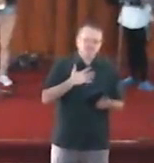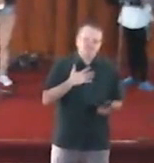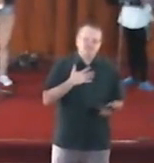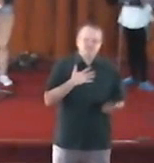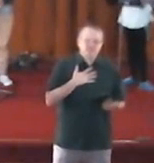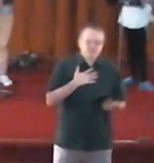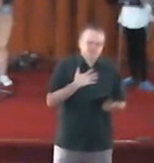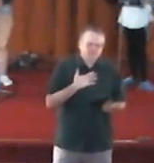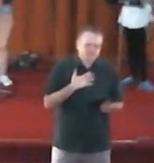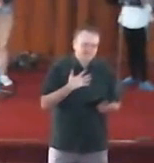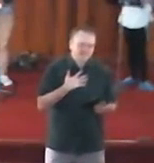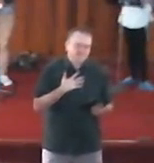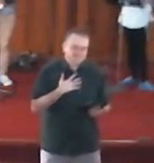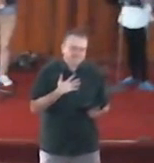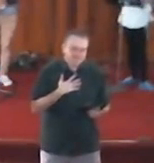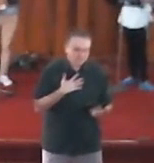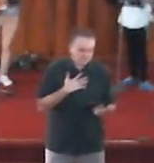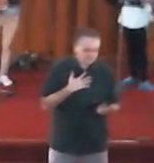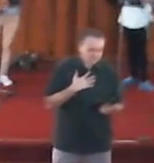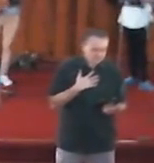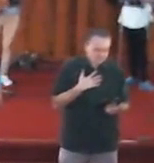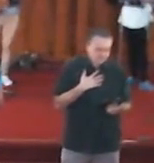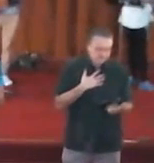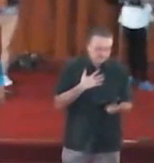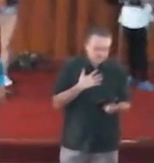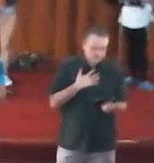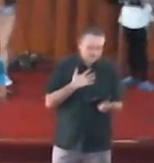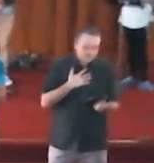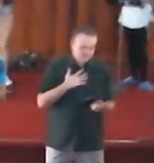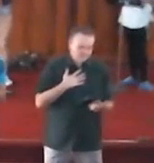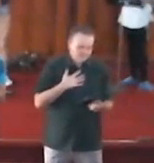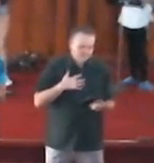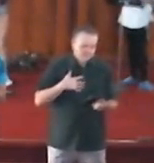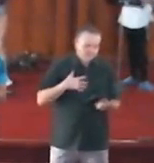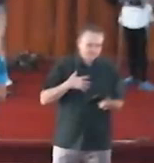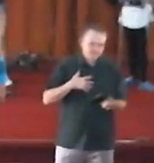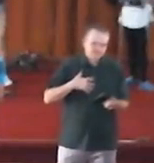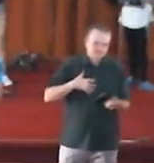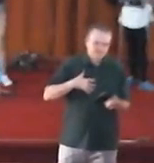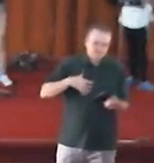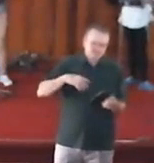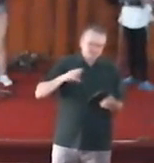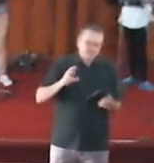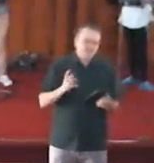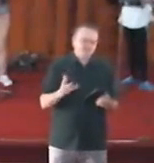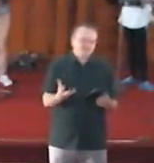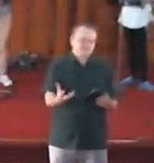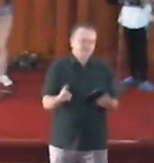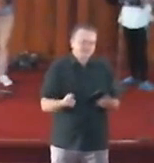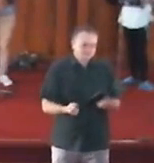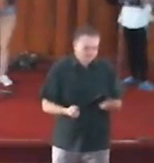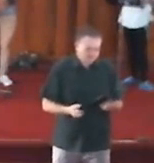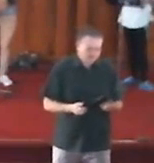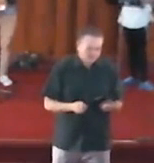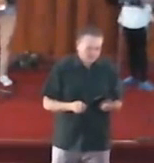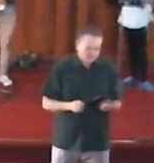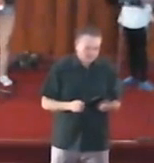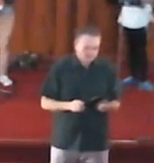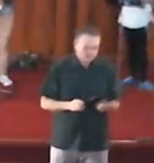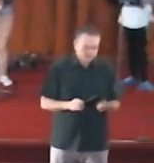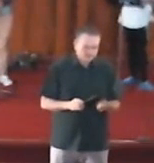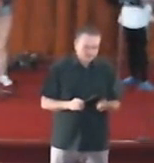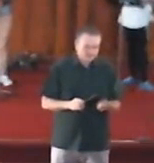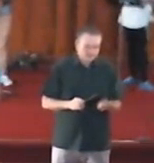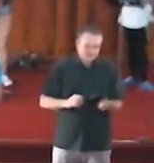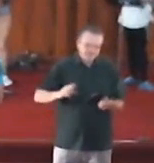Espíritu Santo, ven. Holy Spirit, come. Yo vengo a ti. I come to